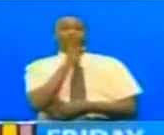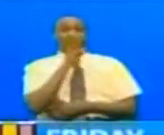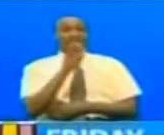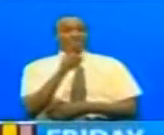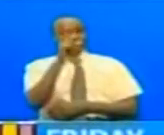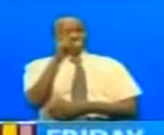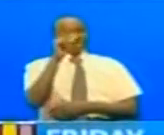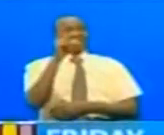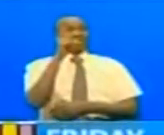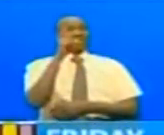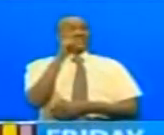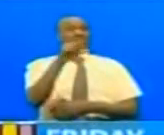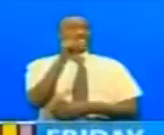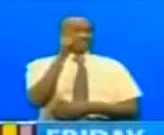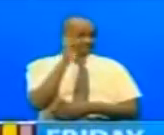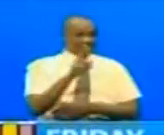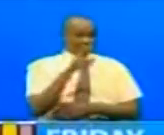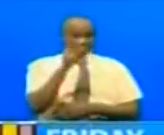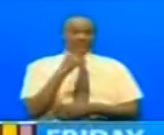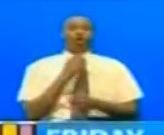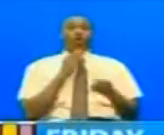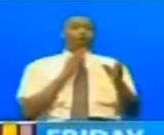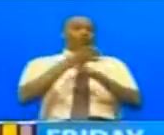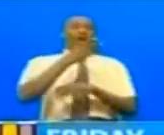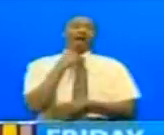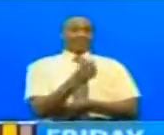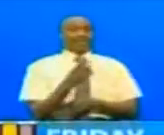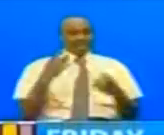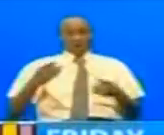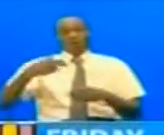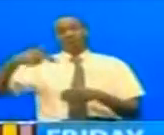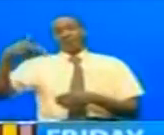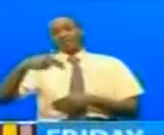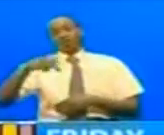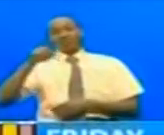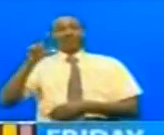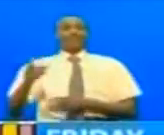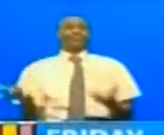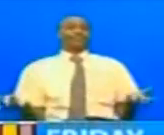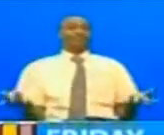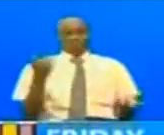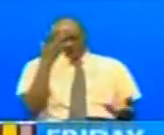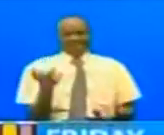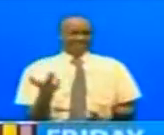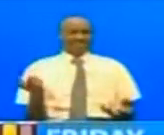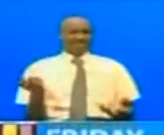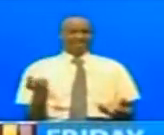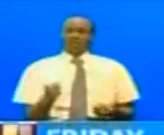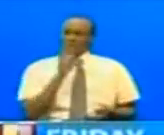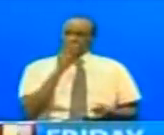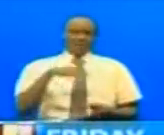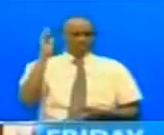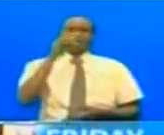is more than 100, mm-hmm. and now petrol is less. Mm-hmm. Why is it that water is